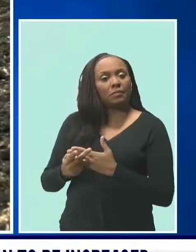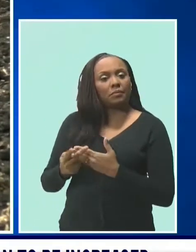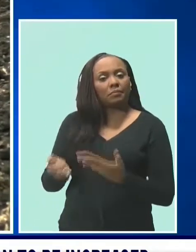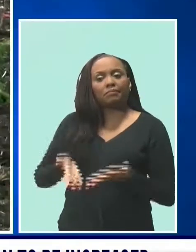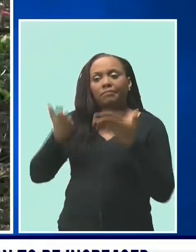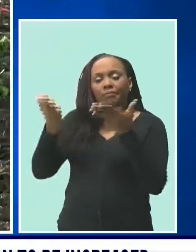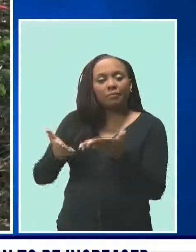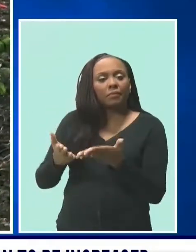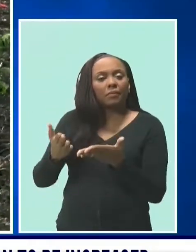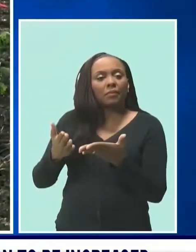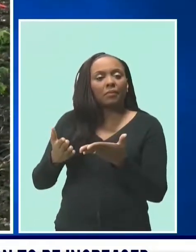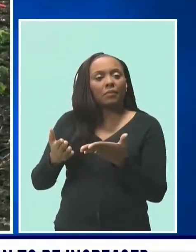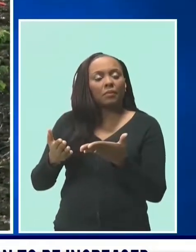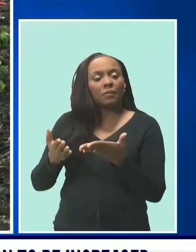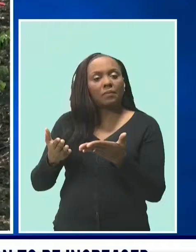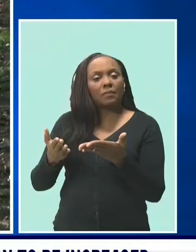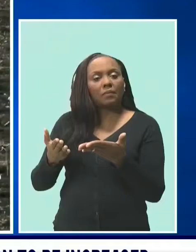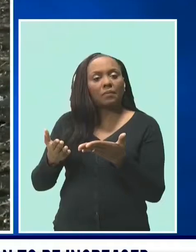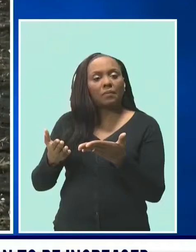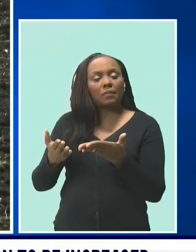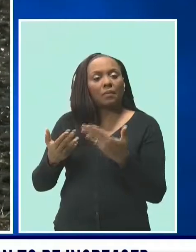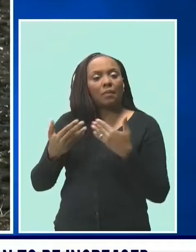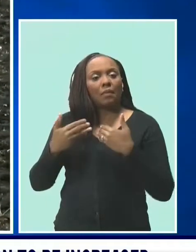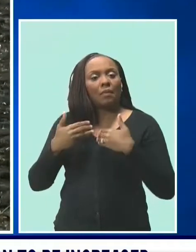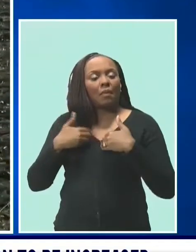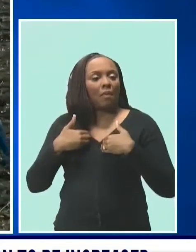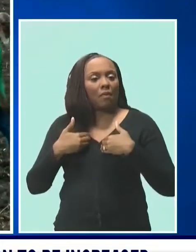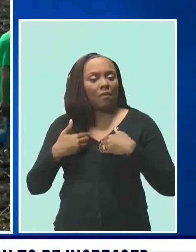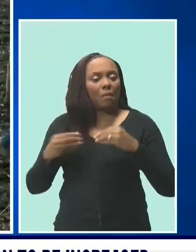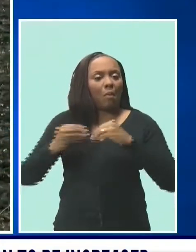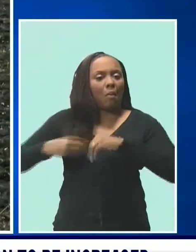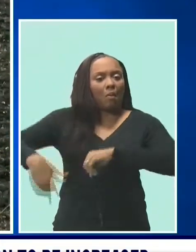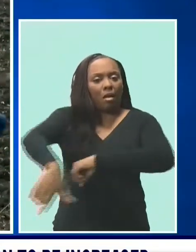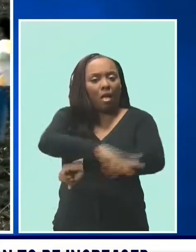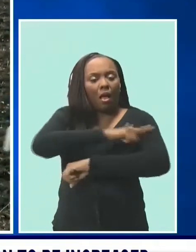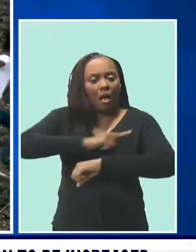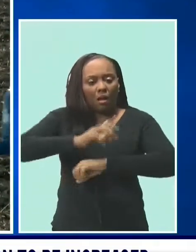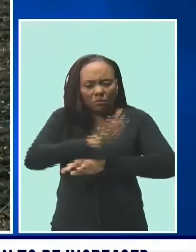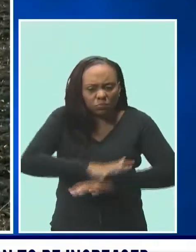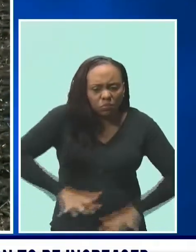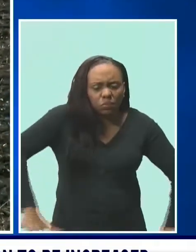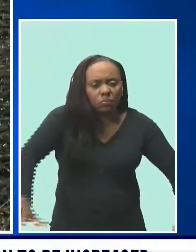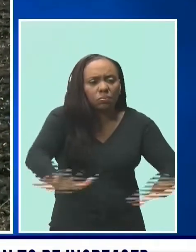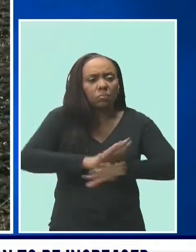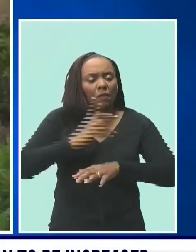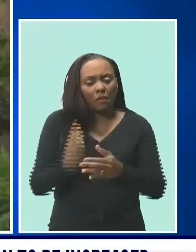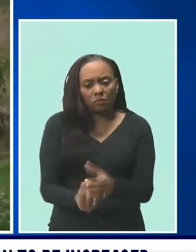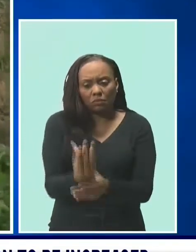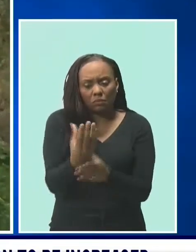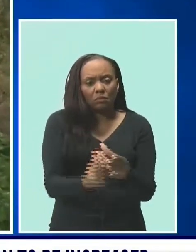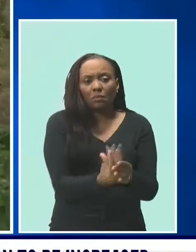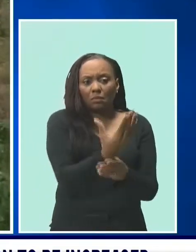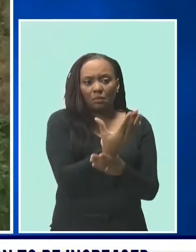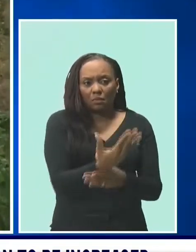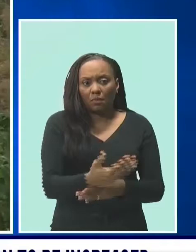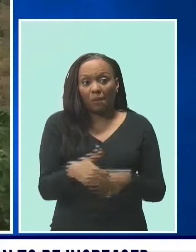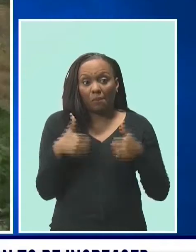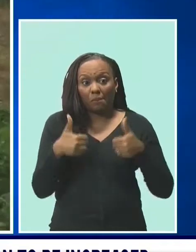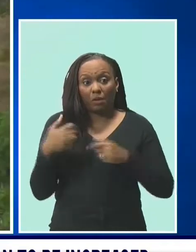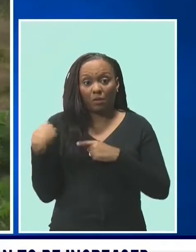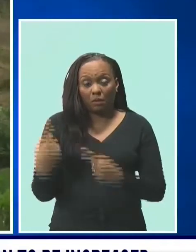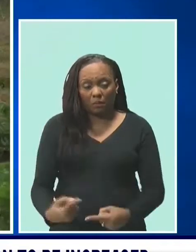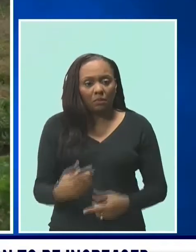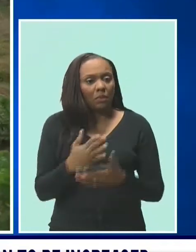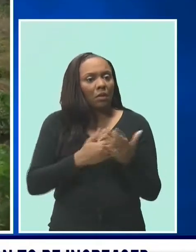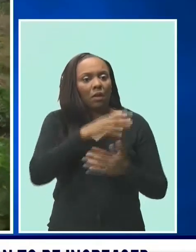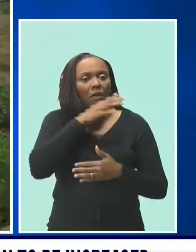an additional 750 acres of land back into production are going extremely well, and some farmers have begun to